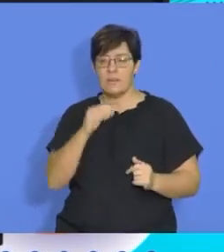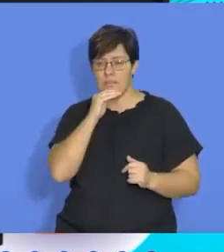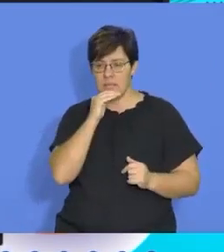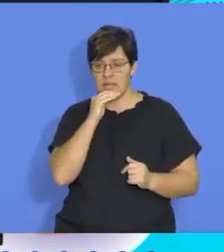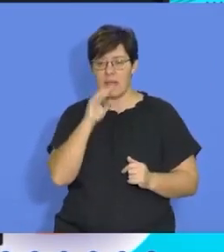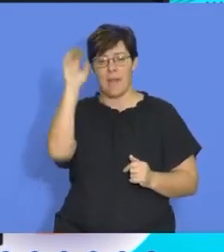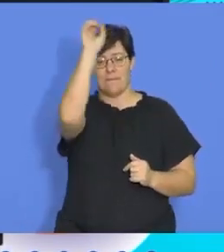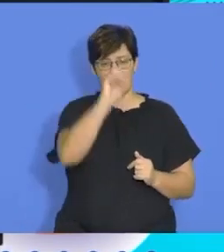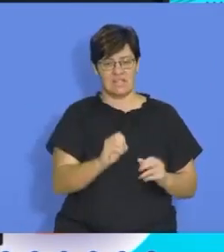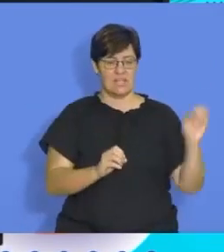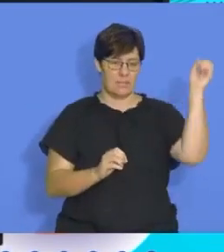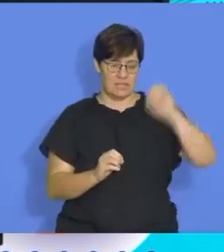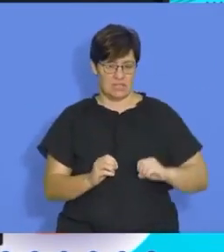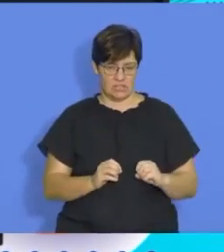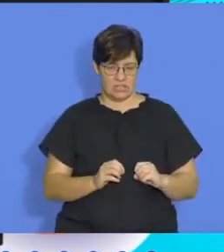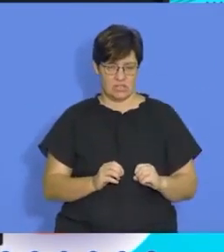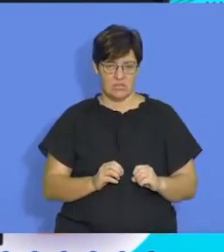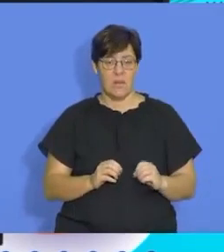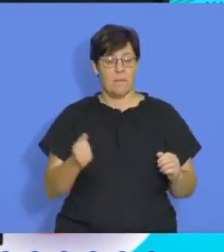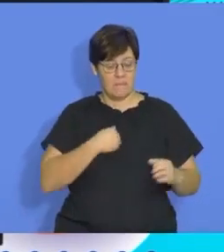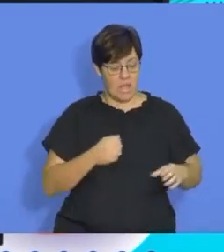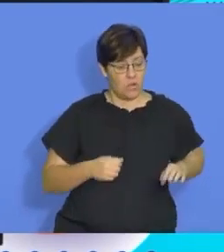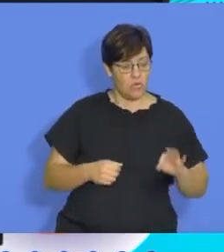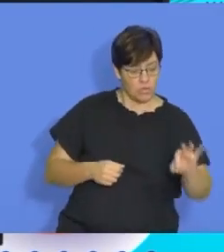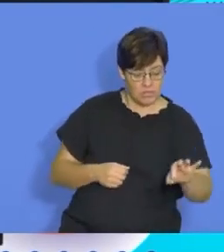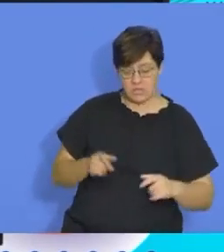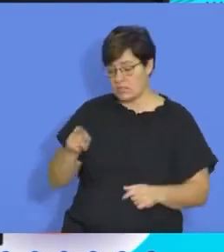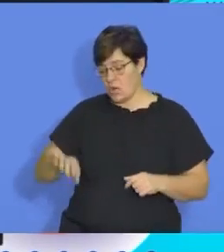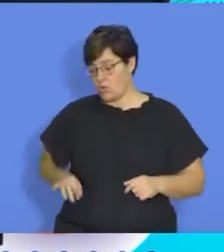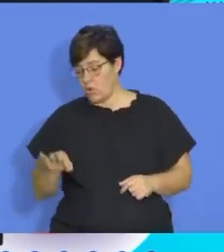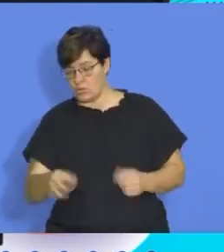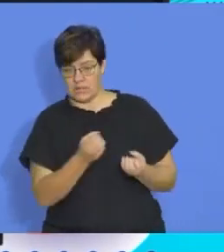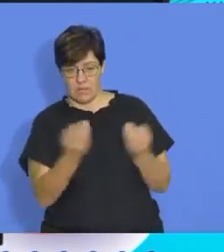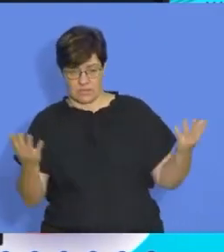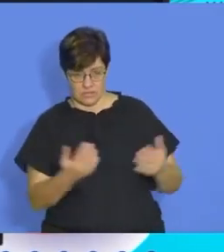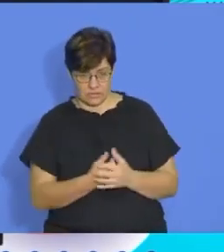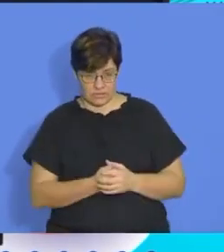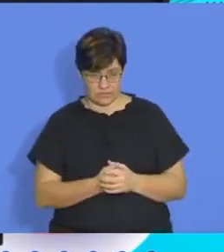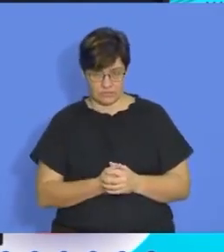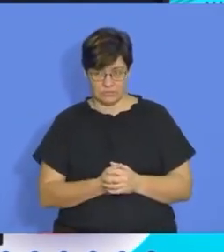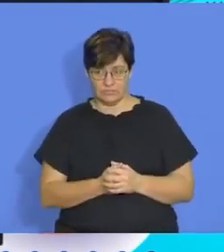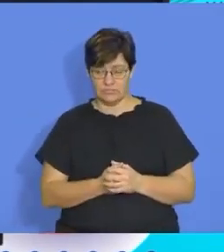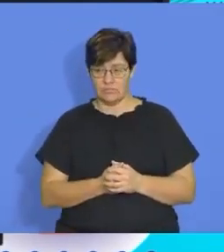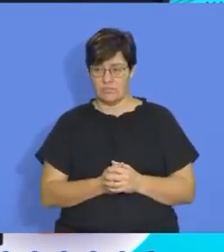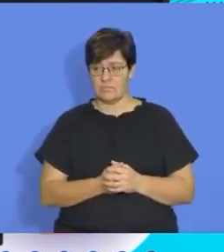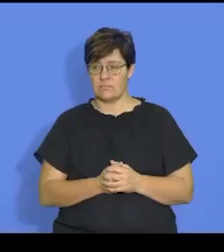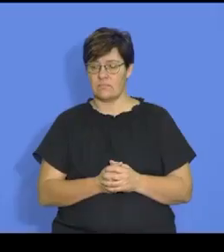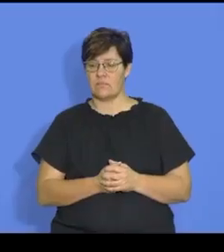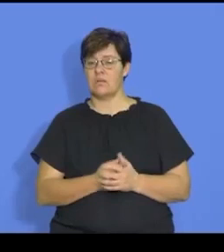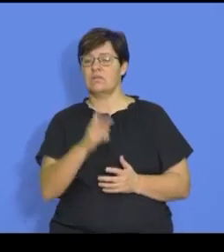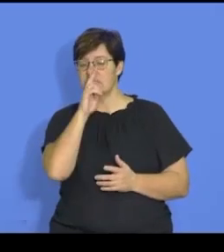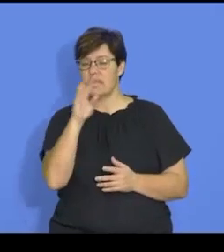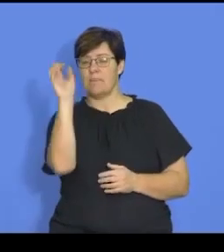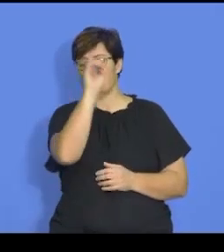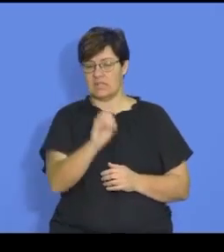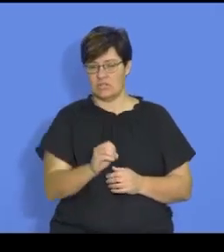recommend calculate the percentage of capital contributed by Craig. Okay, so let's look at the percentage